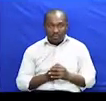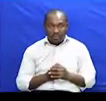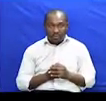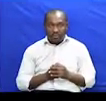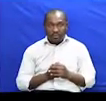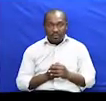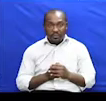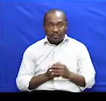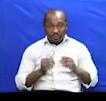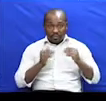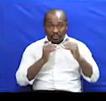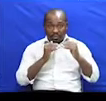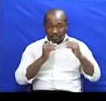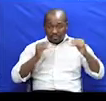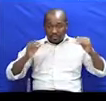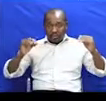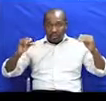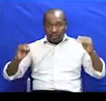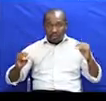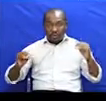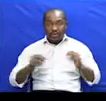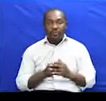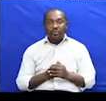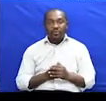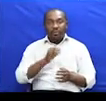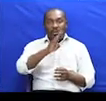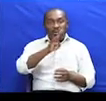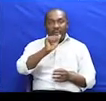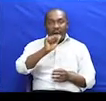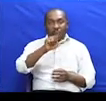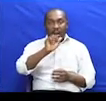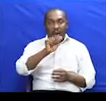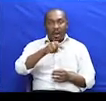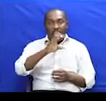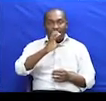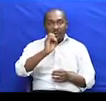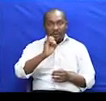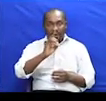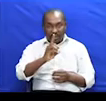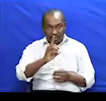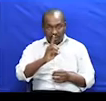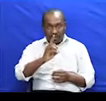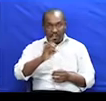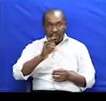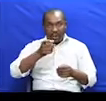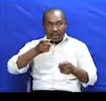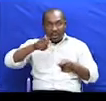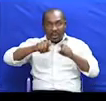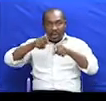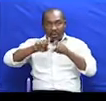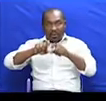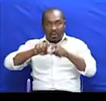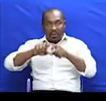chemical equation. Chemical equation. Chemical equation. So you must write what is happening between